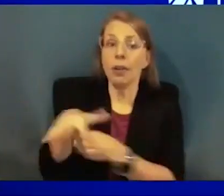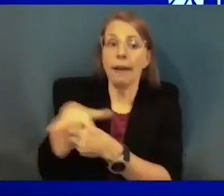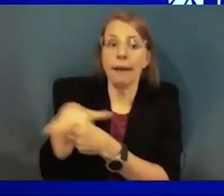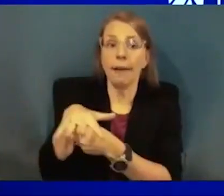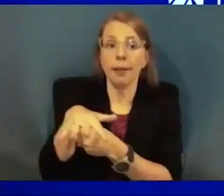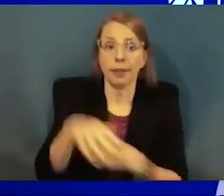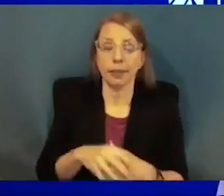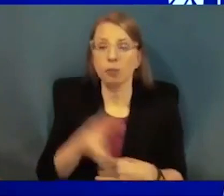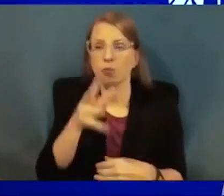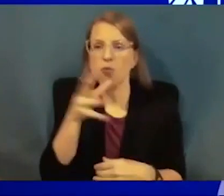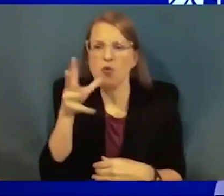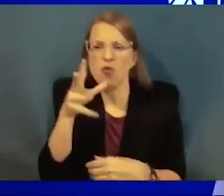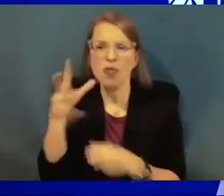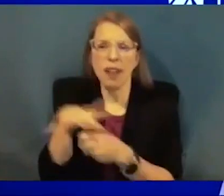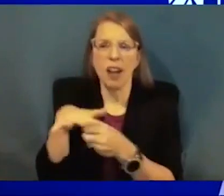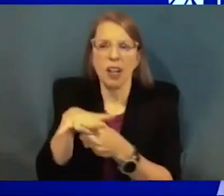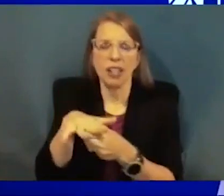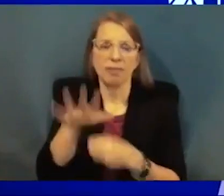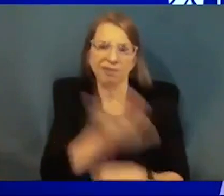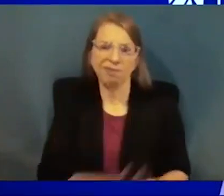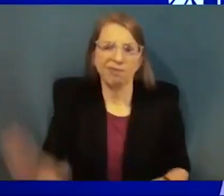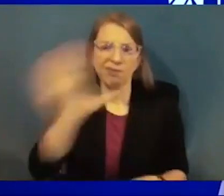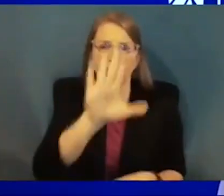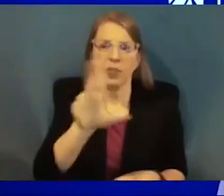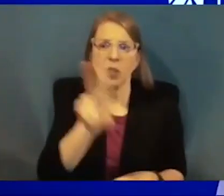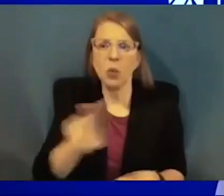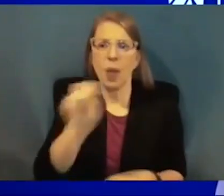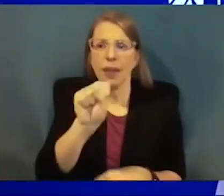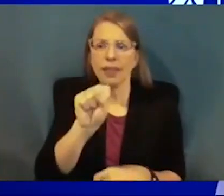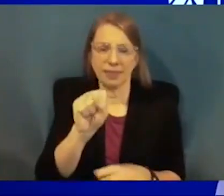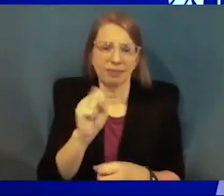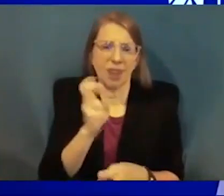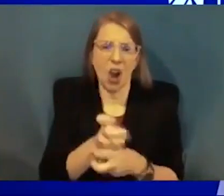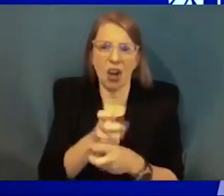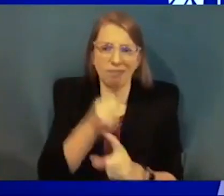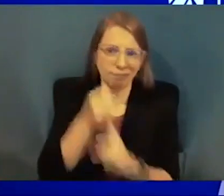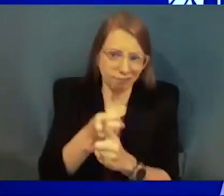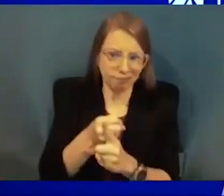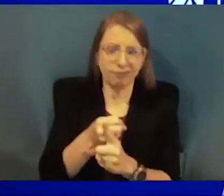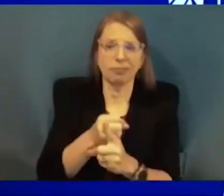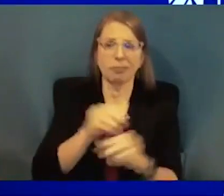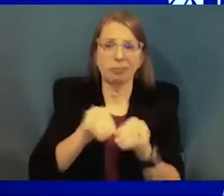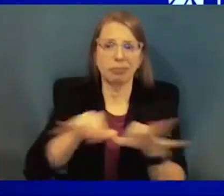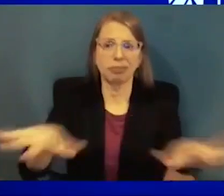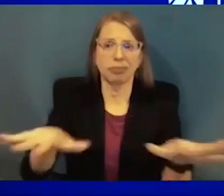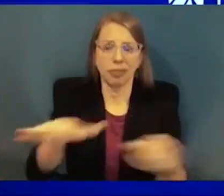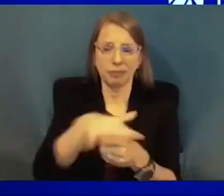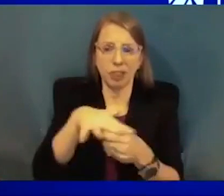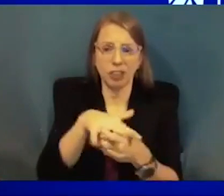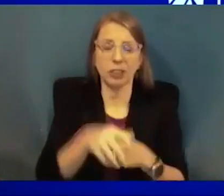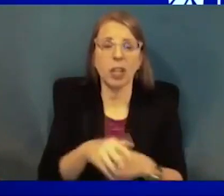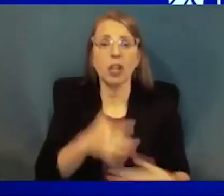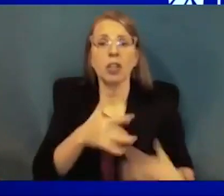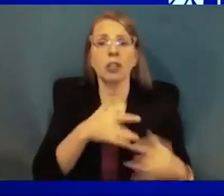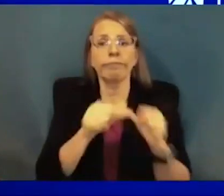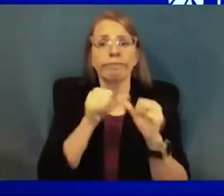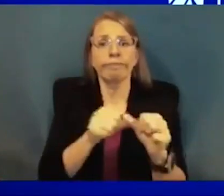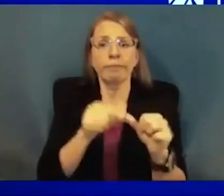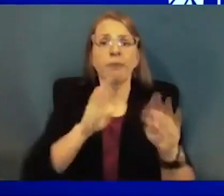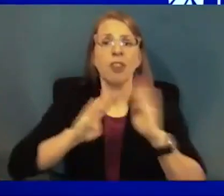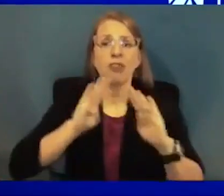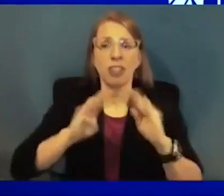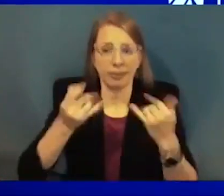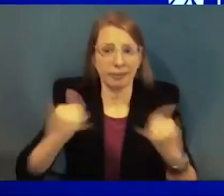States, and especially those hard-hit regions. We do continue to have concern. We do have frustration. All of